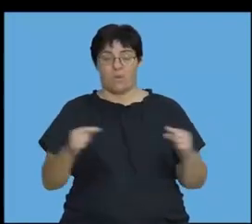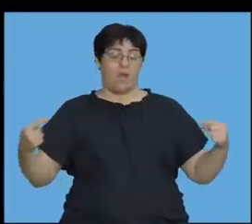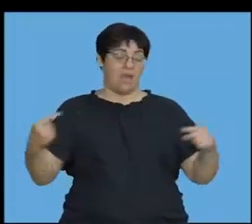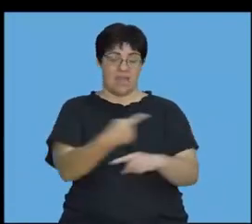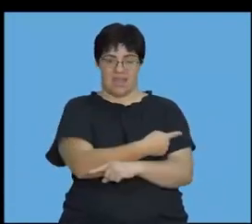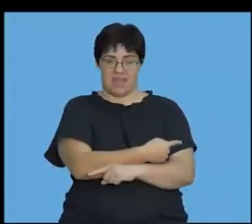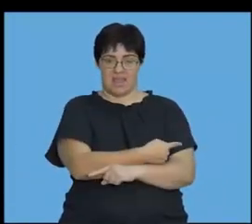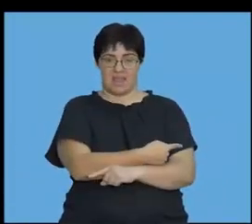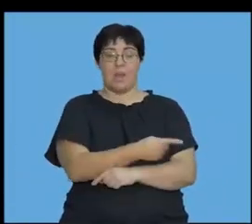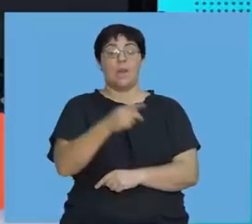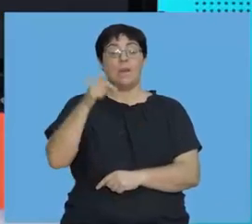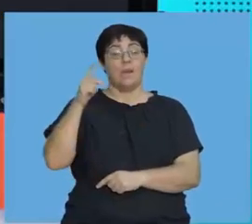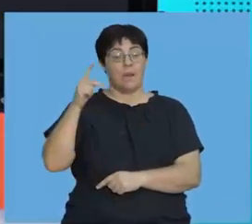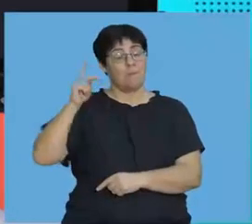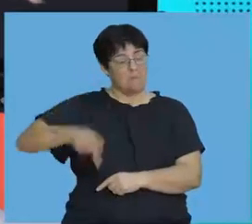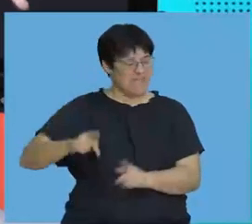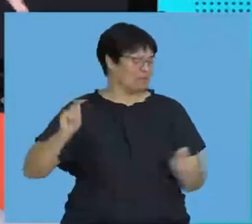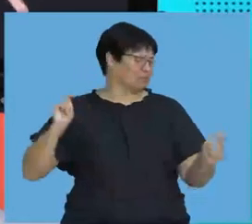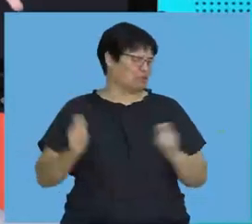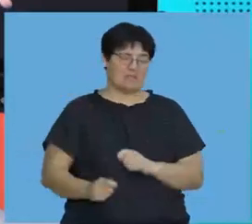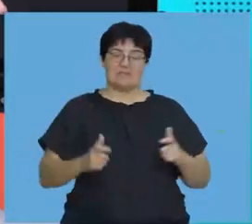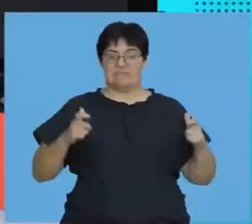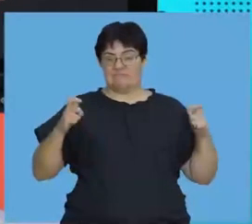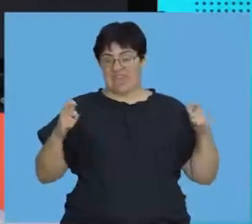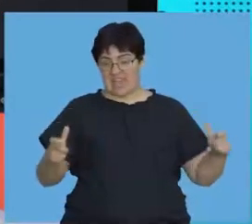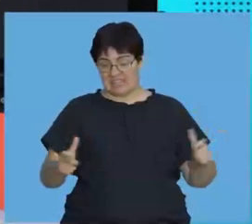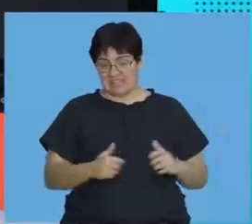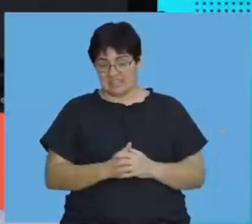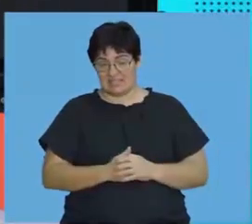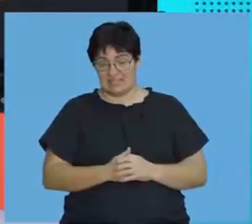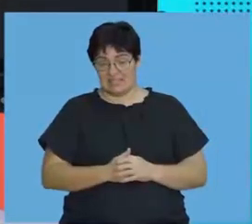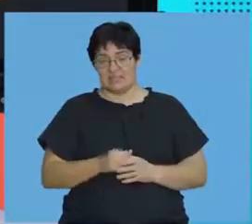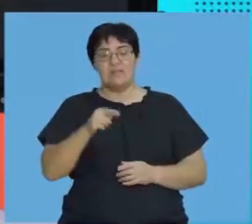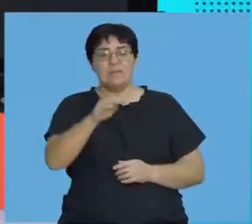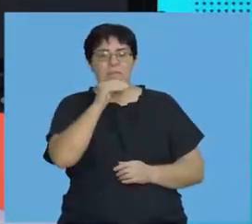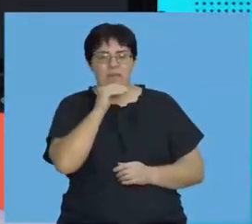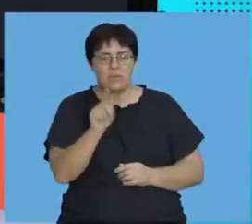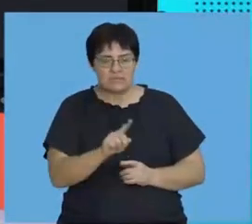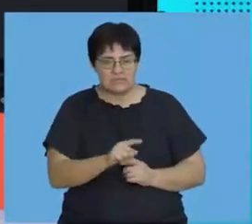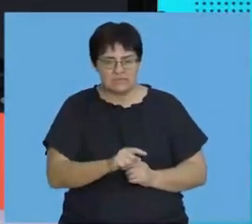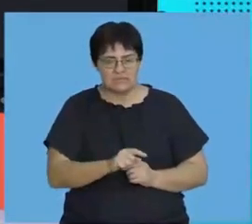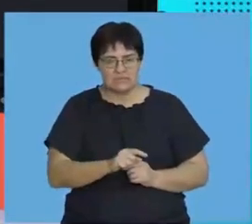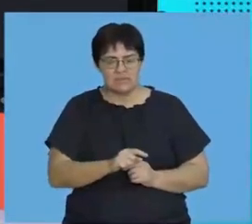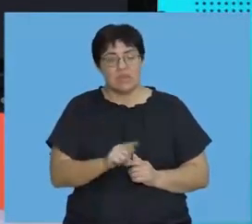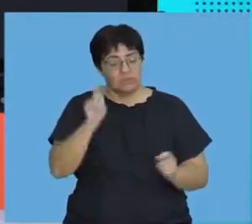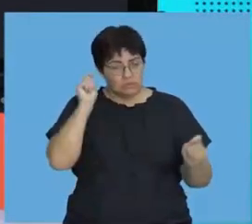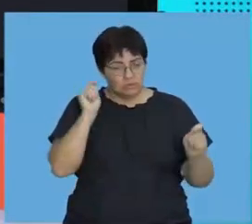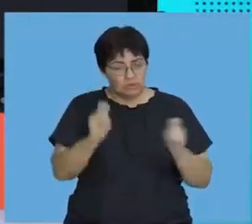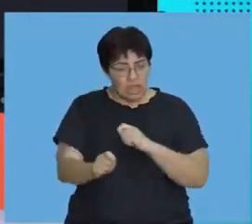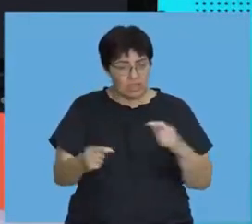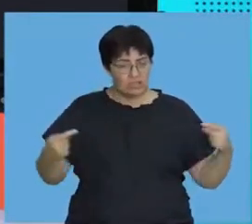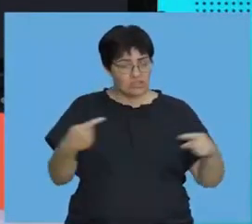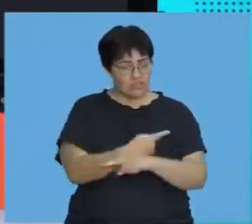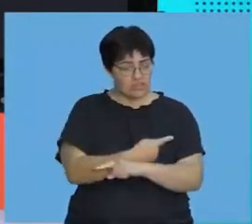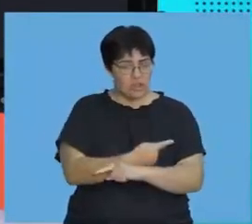changed direction, big change in momentum, okay? That also means that